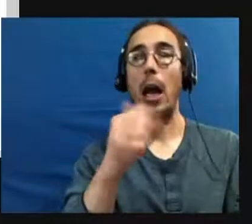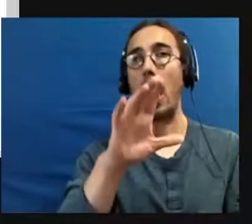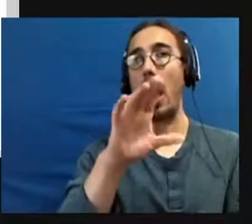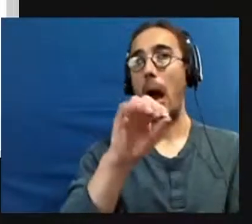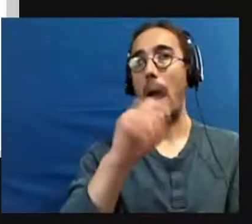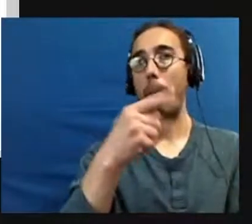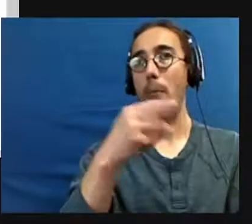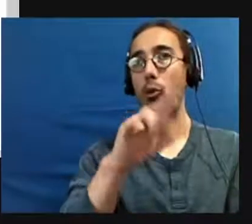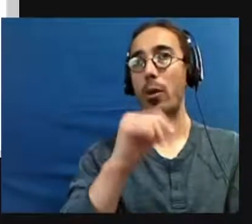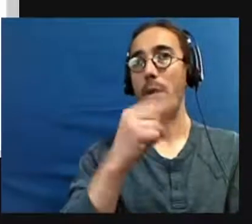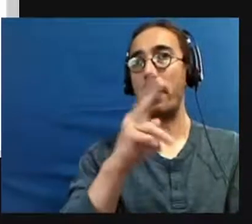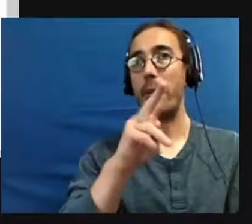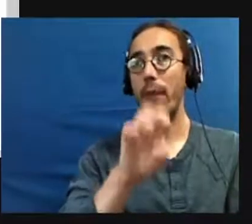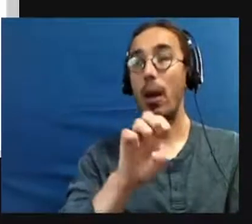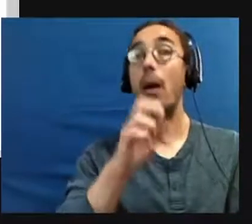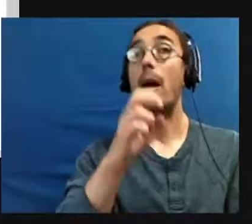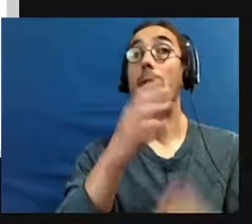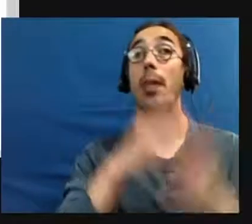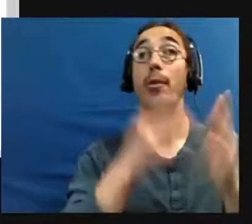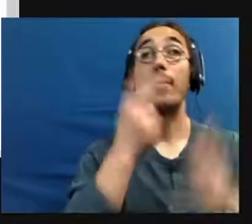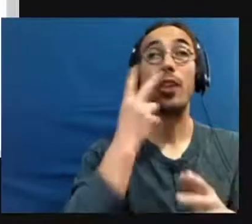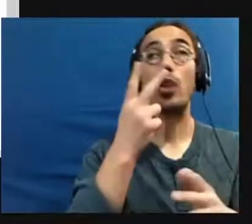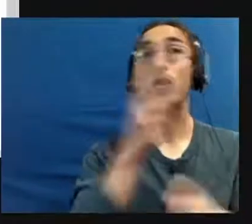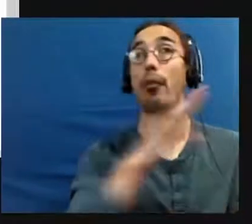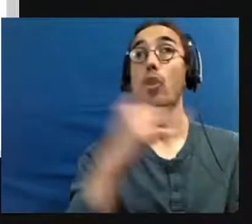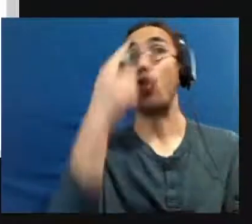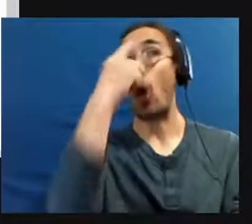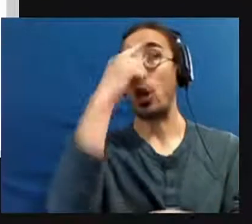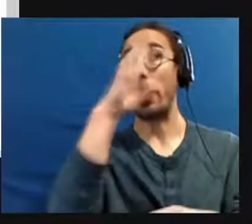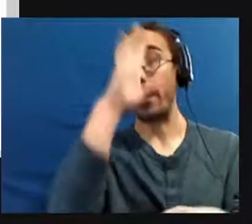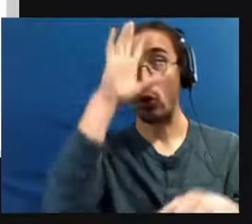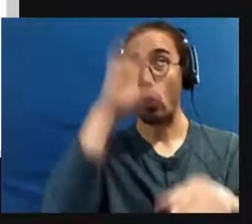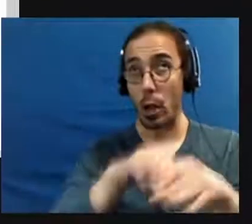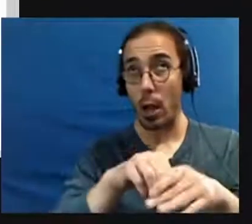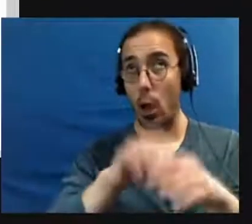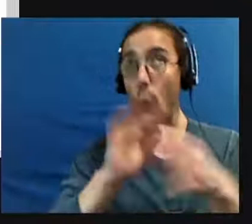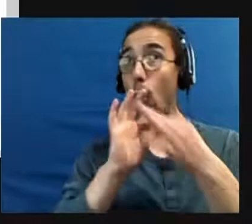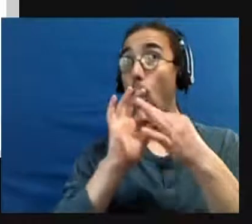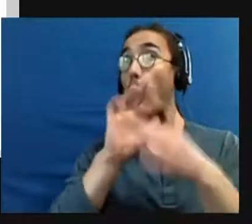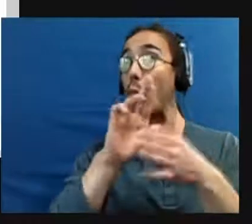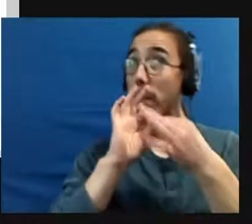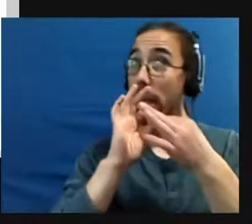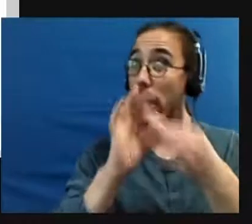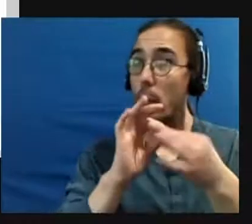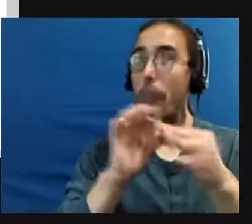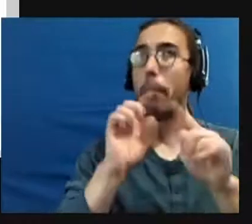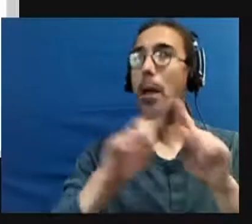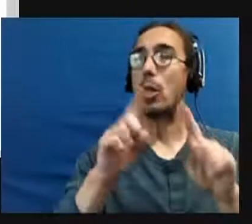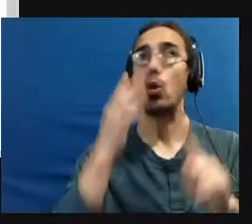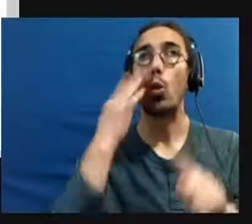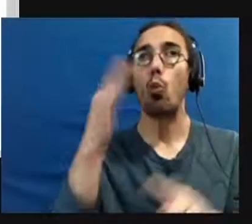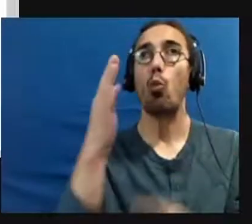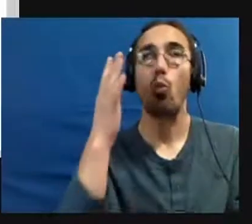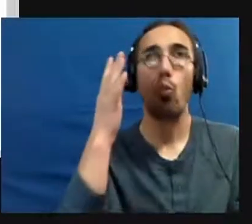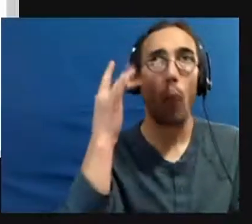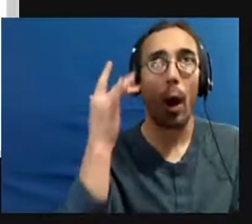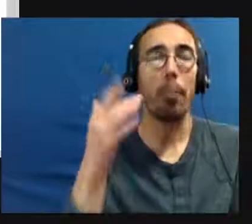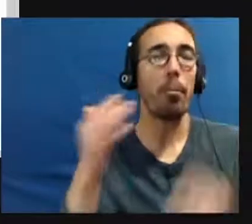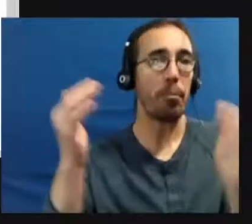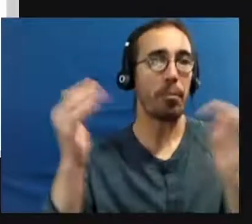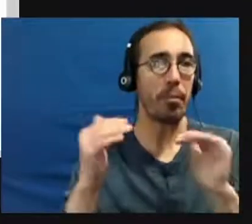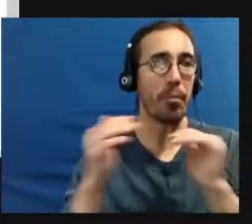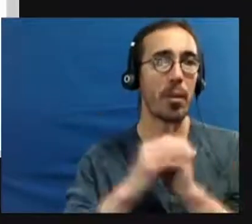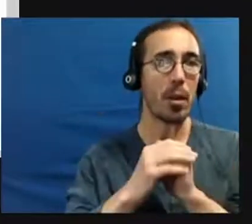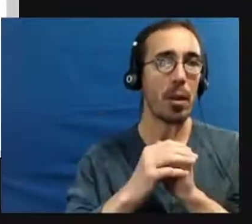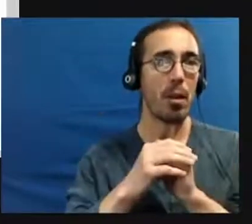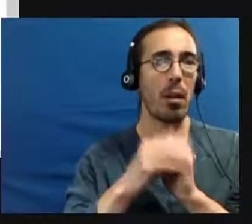you've seen, would never have considered autistic, or maybe related to, but didn't know why. And here's some that just a lot of autistic